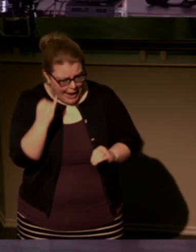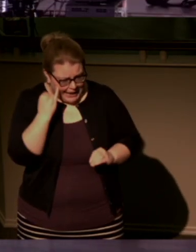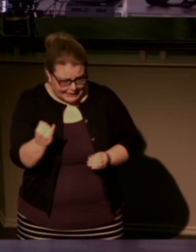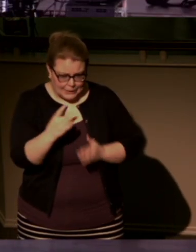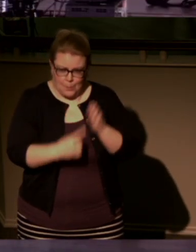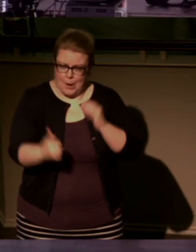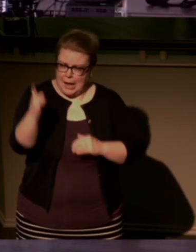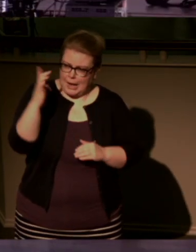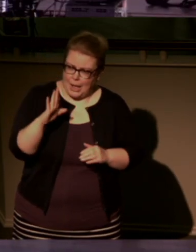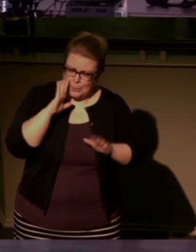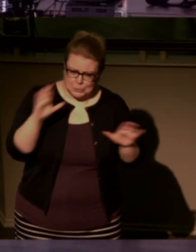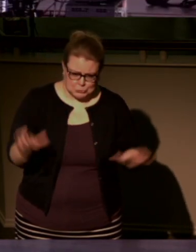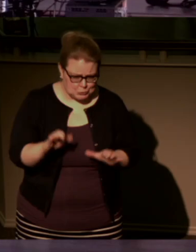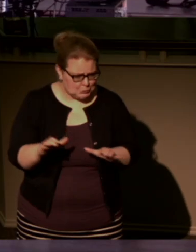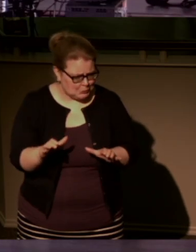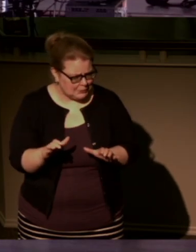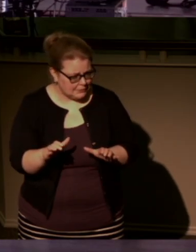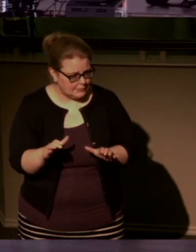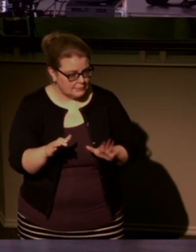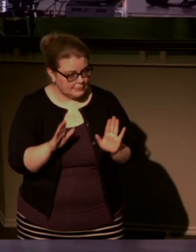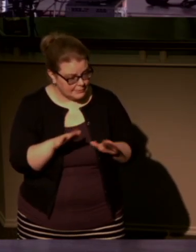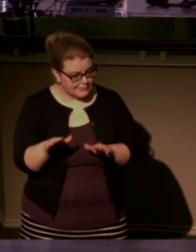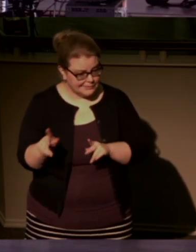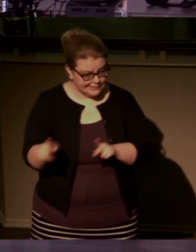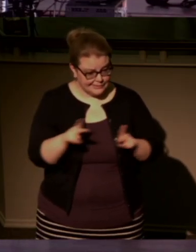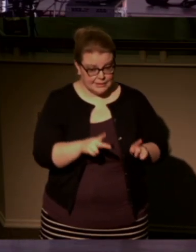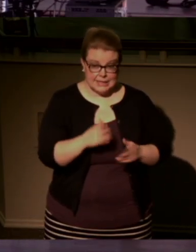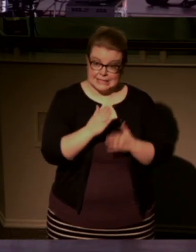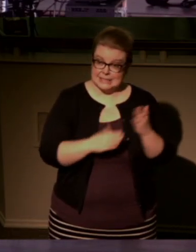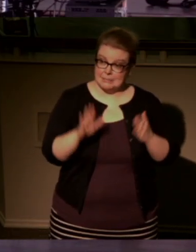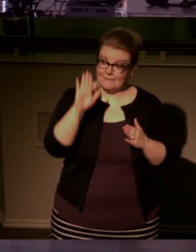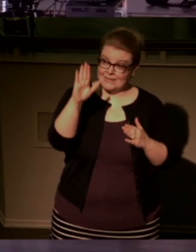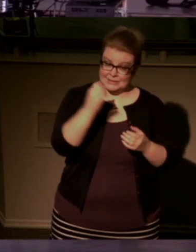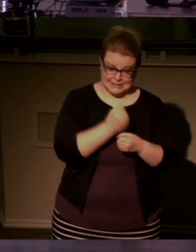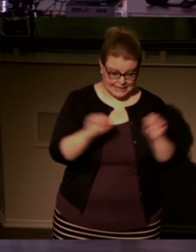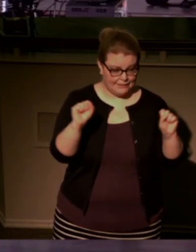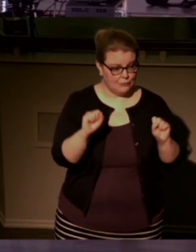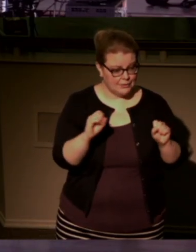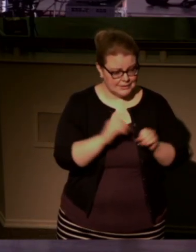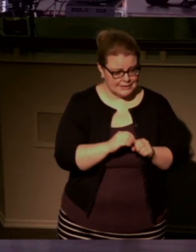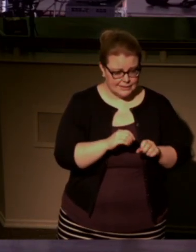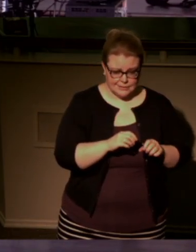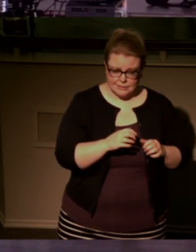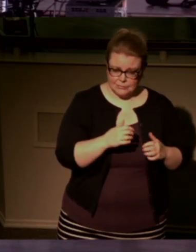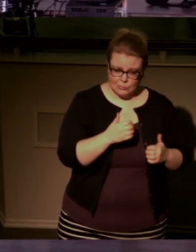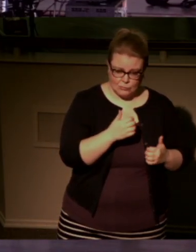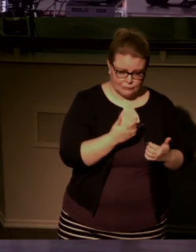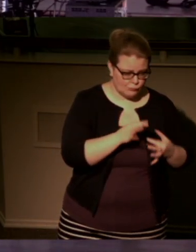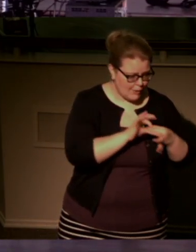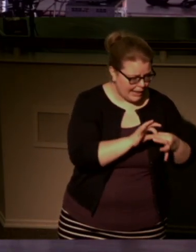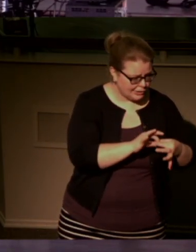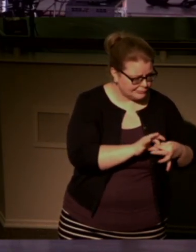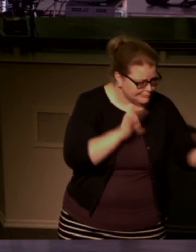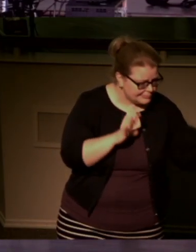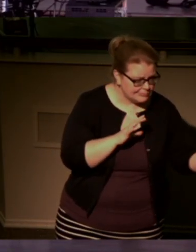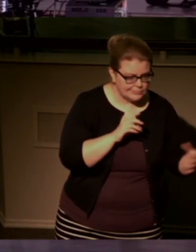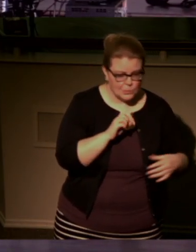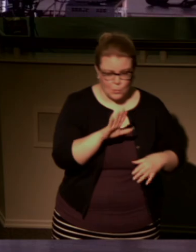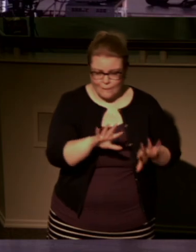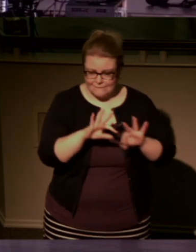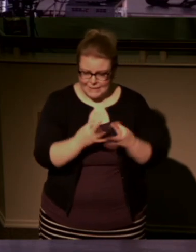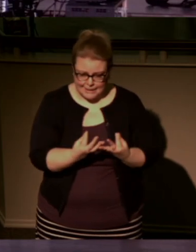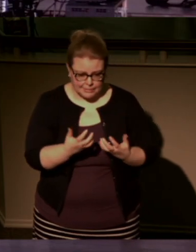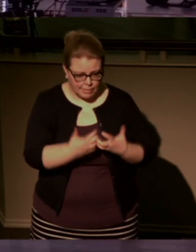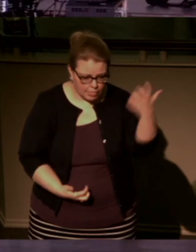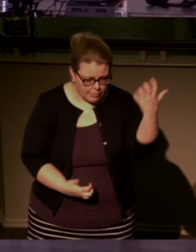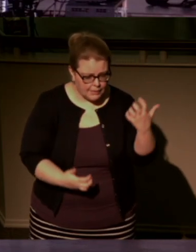And folks, I want you to know some of the deliverance that God's going to bring in those broken relationships and in your broken family and